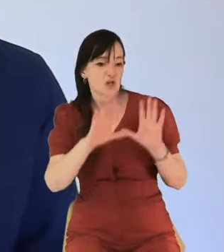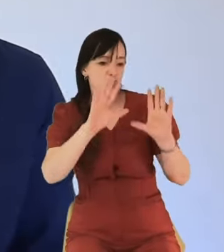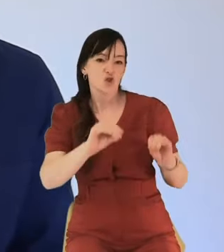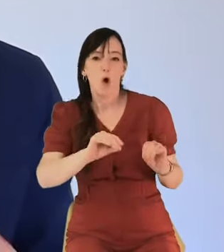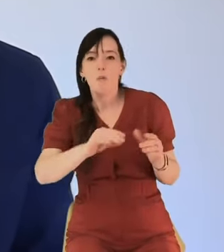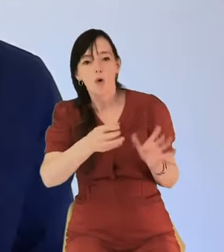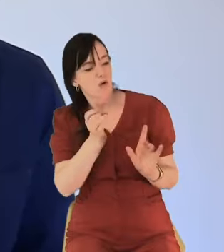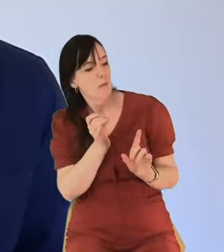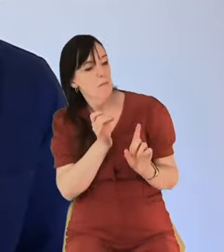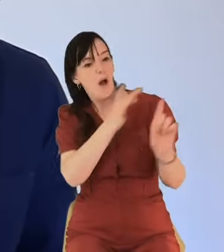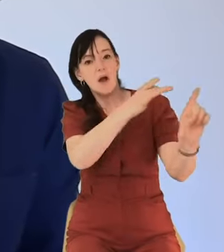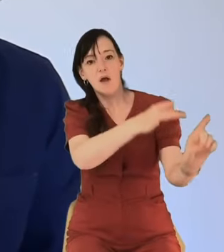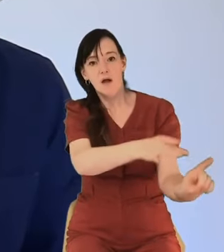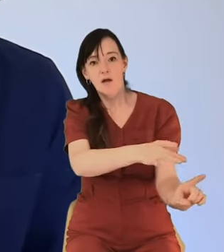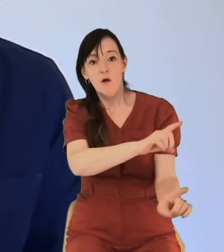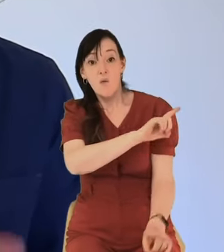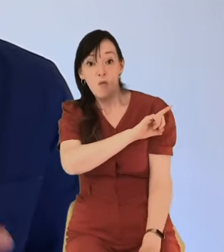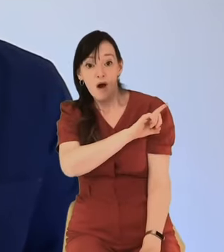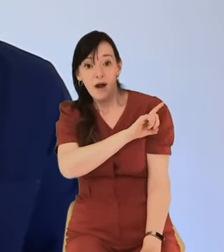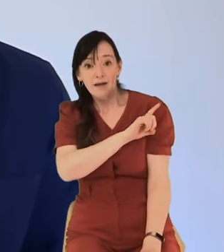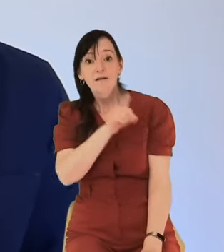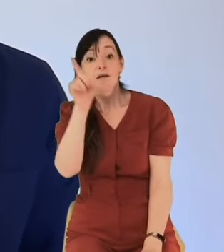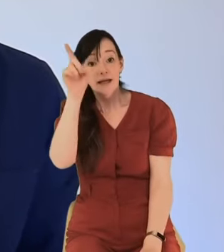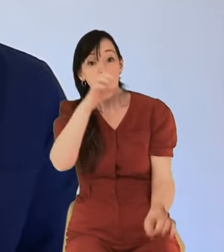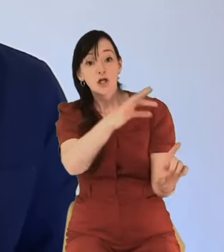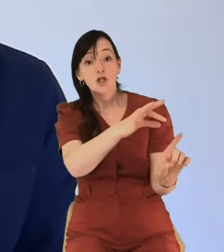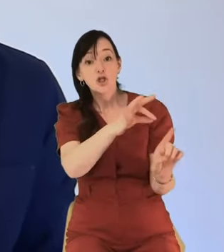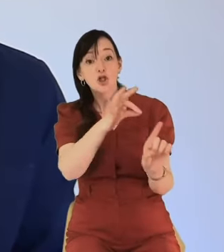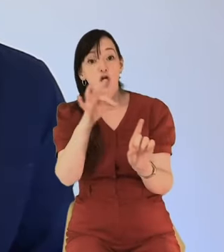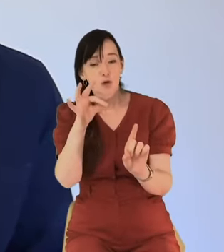you. And that's because he chose you.